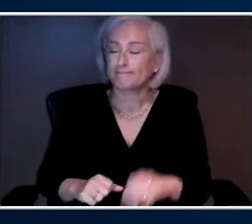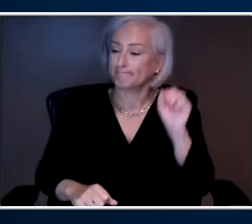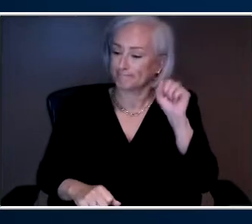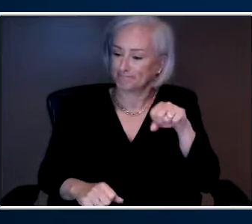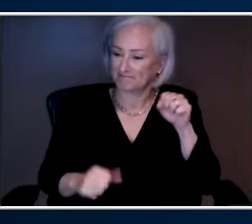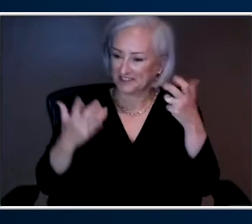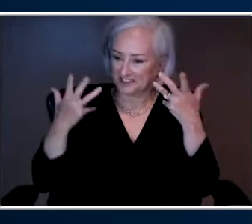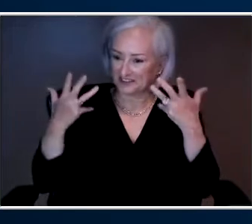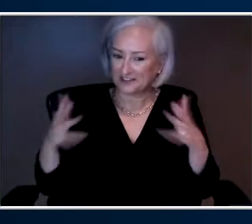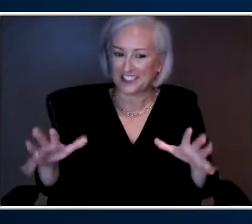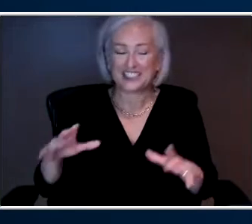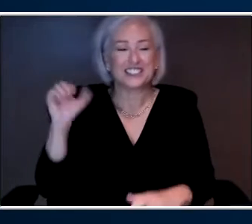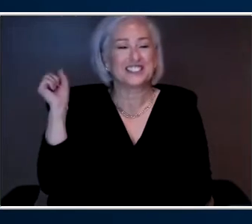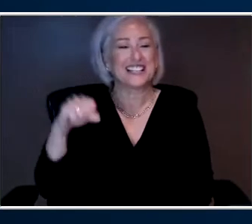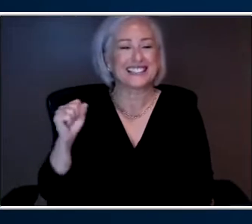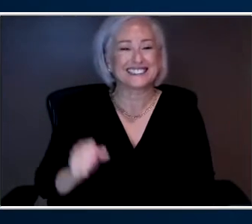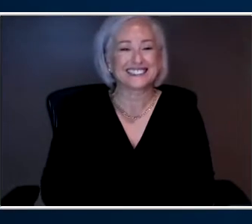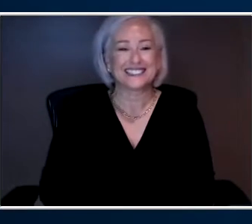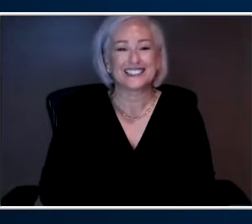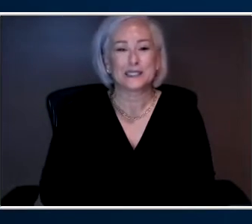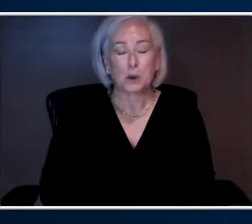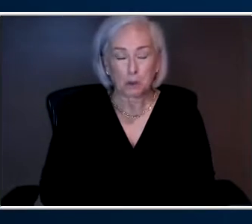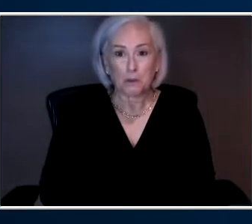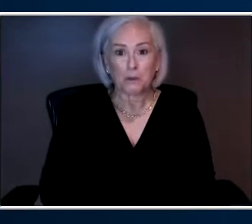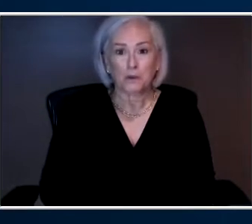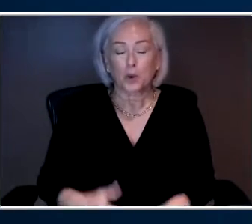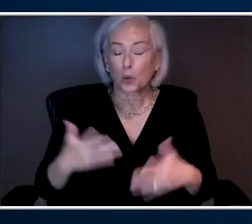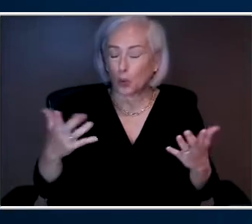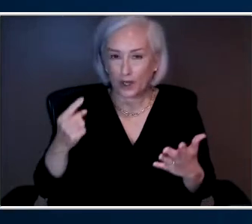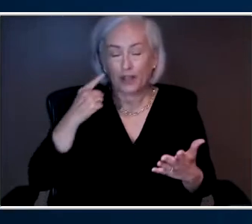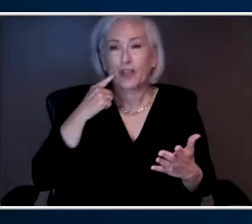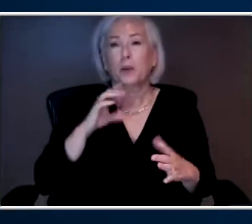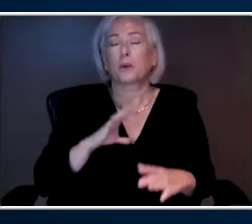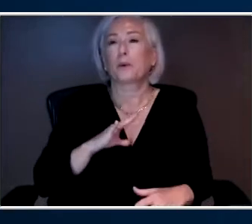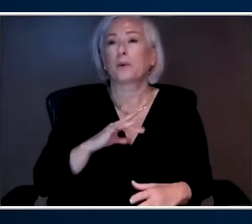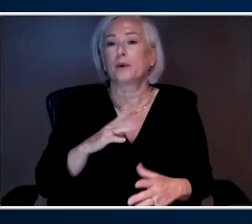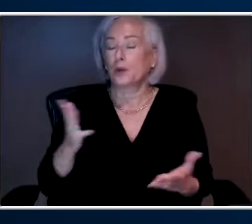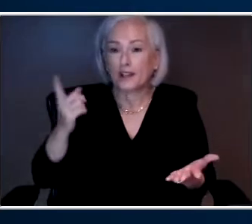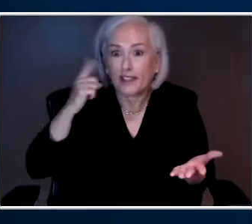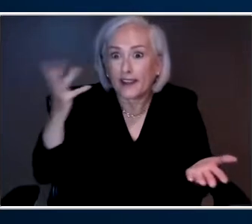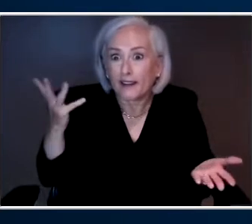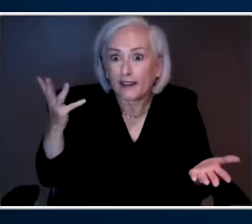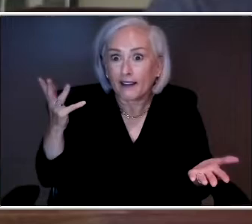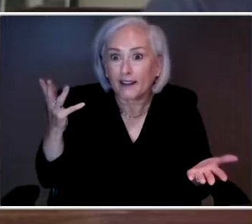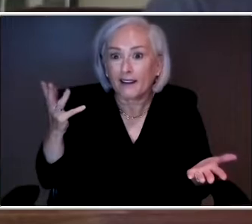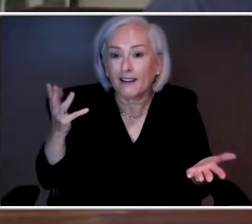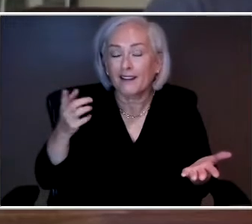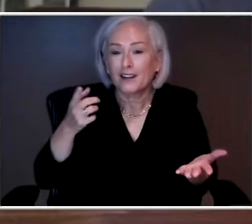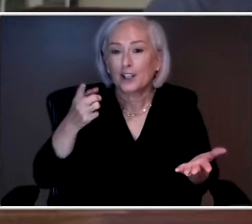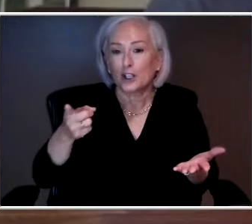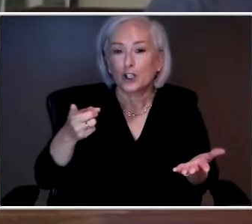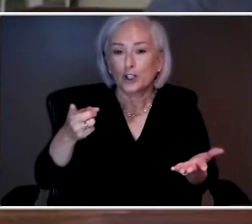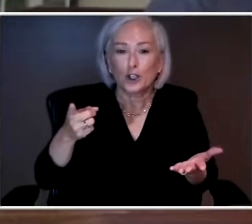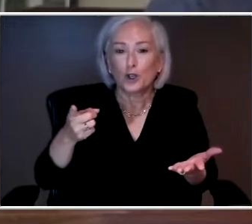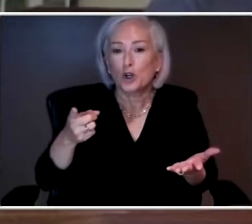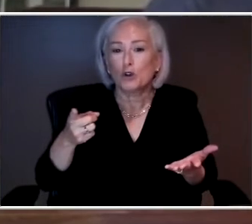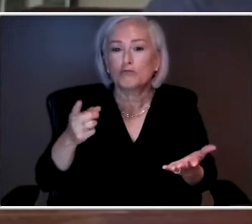Yeah. What do you think? Okay. What do you think of it? What are you rating this one?